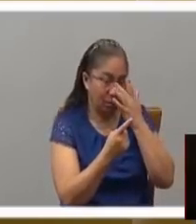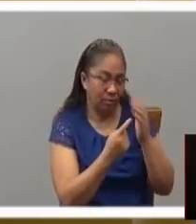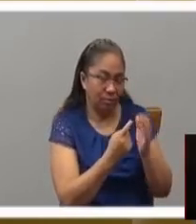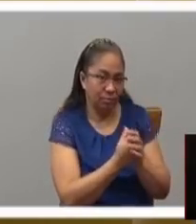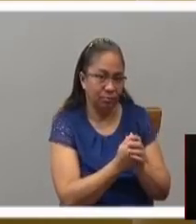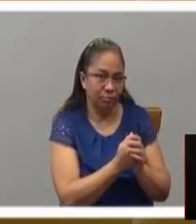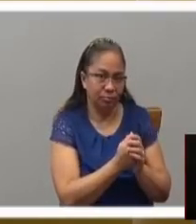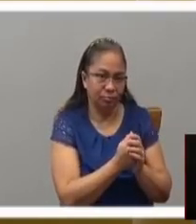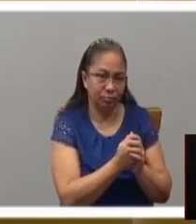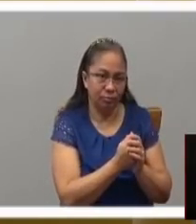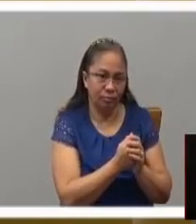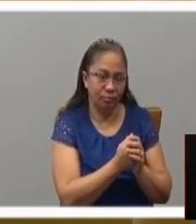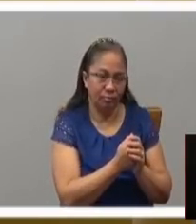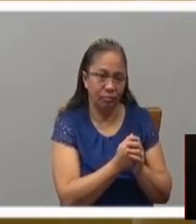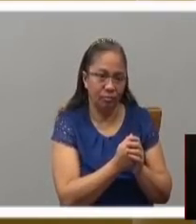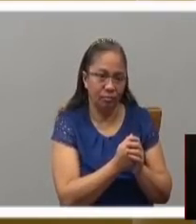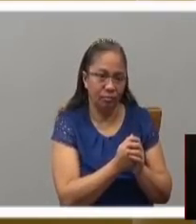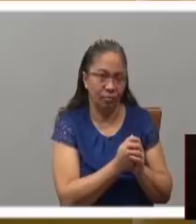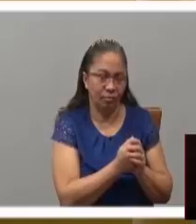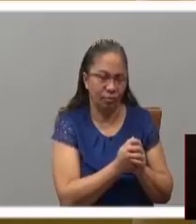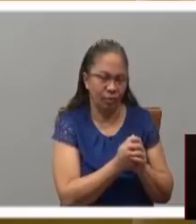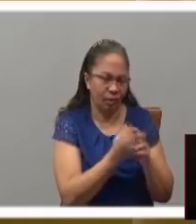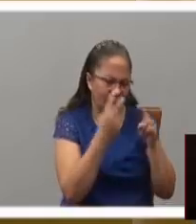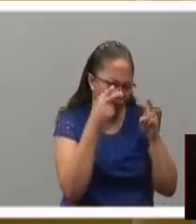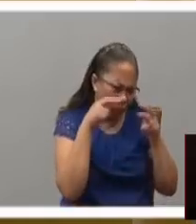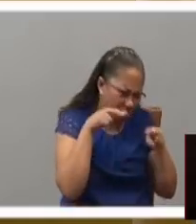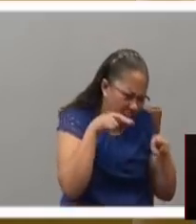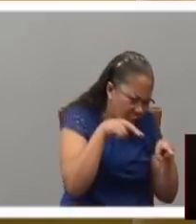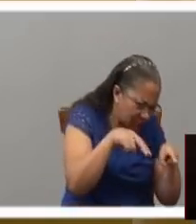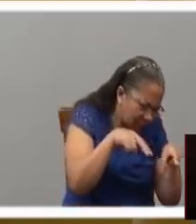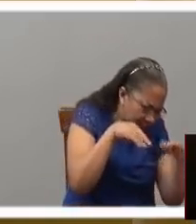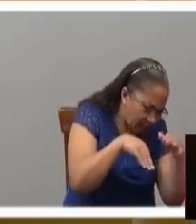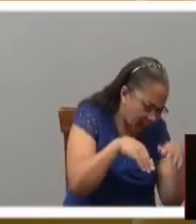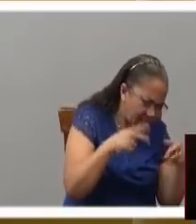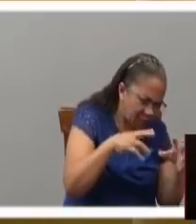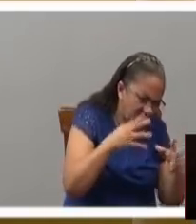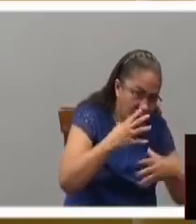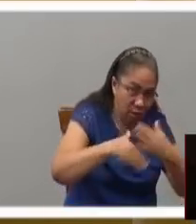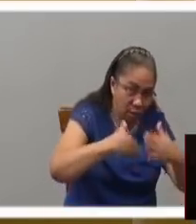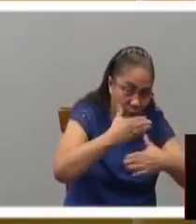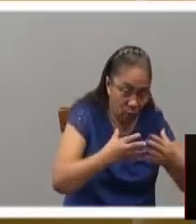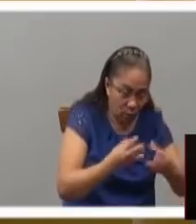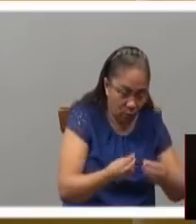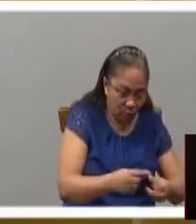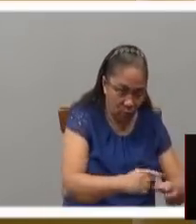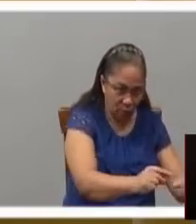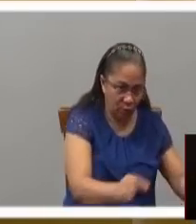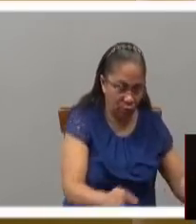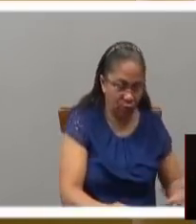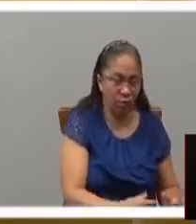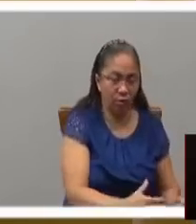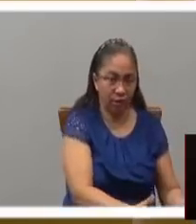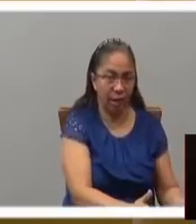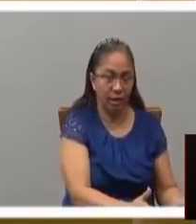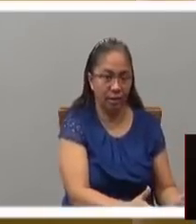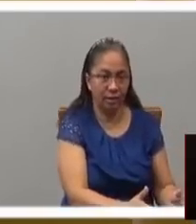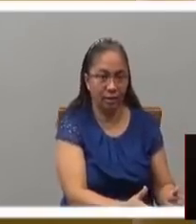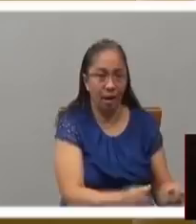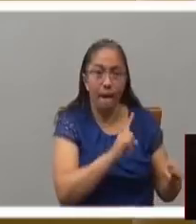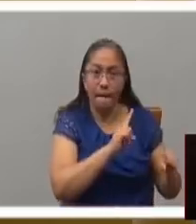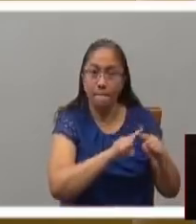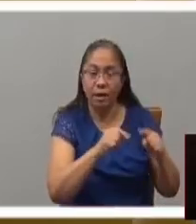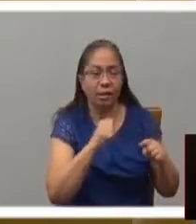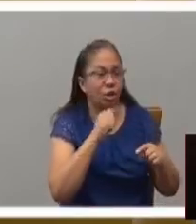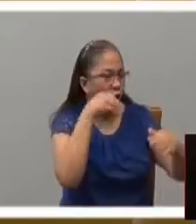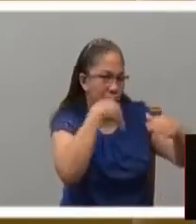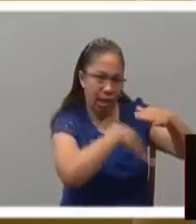the tomb first. He bent down and saw the linen cloths lying on the ground, but